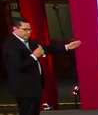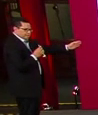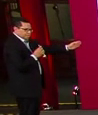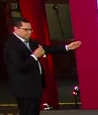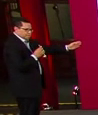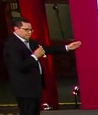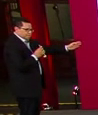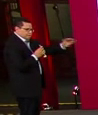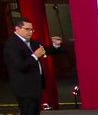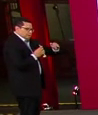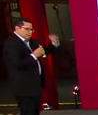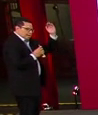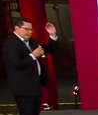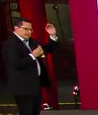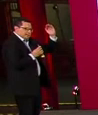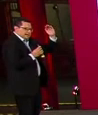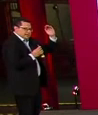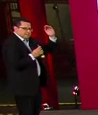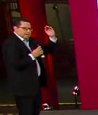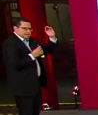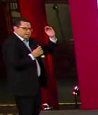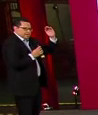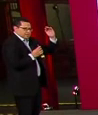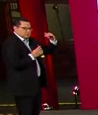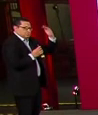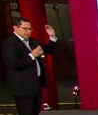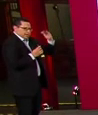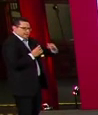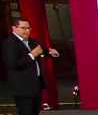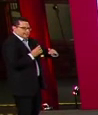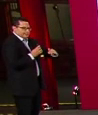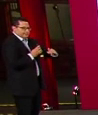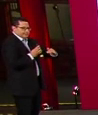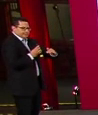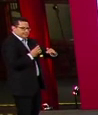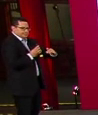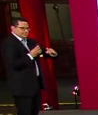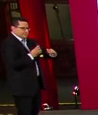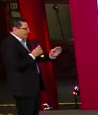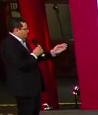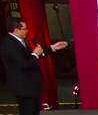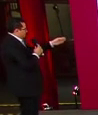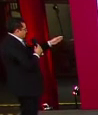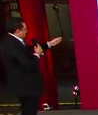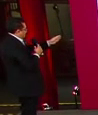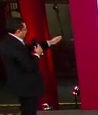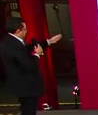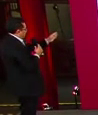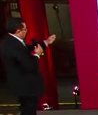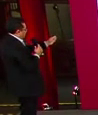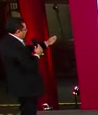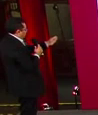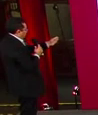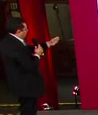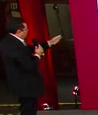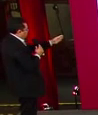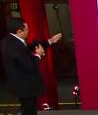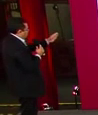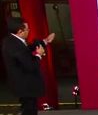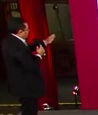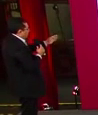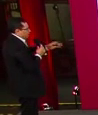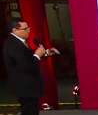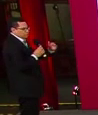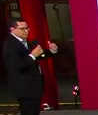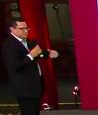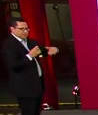specifically starting at 65, the yellow bar is greater in